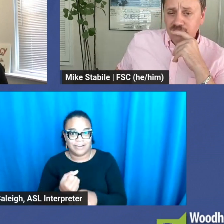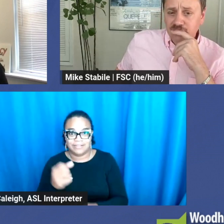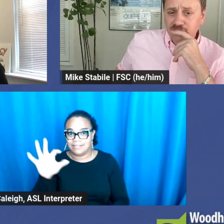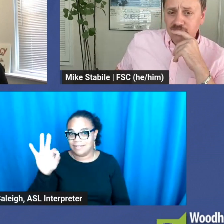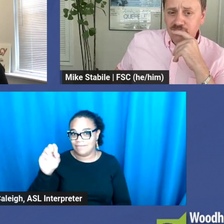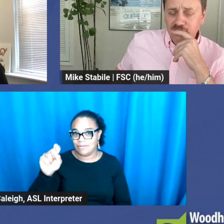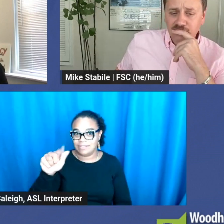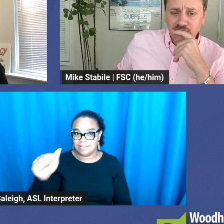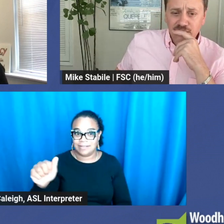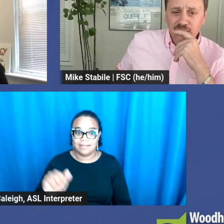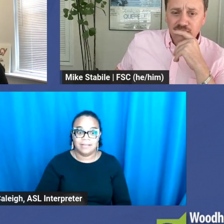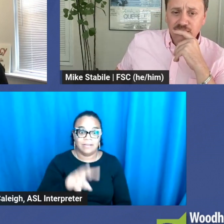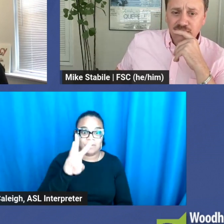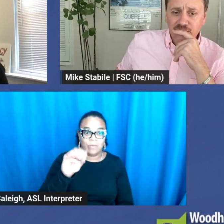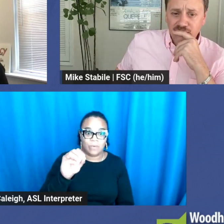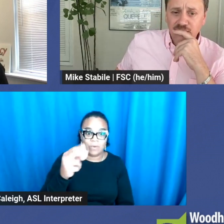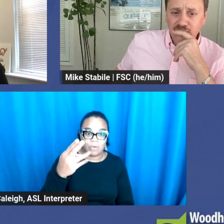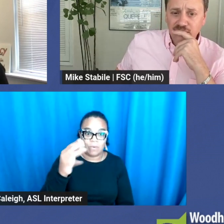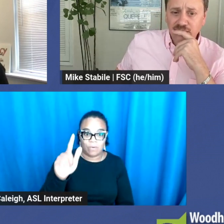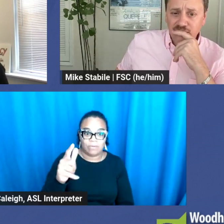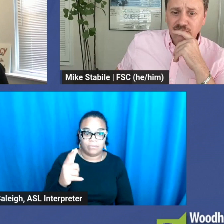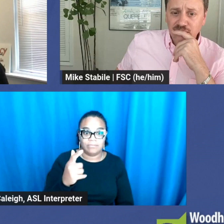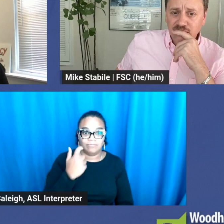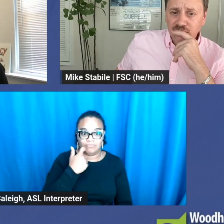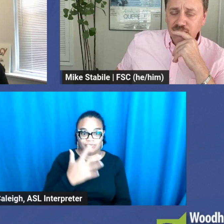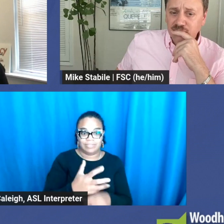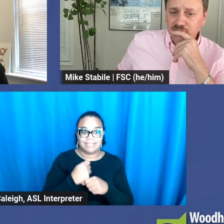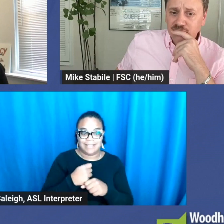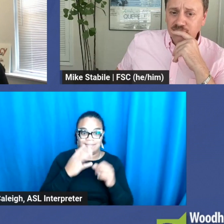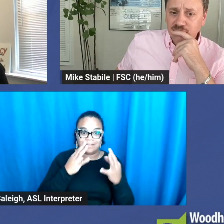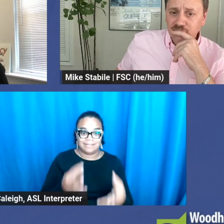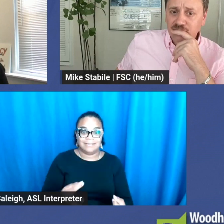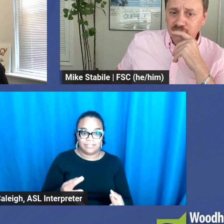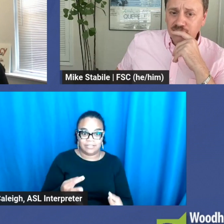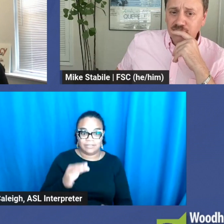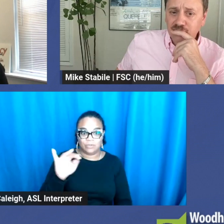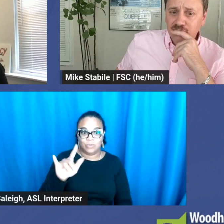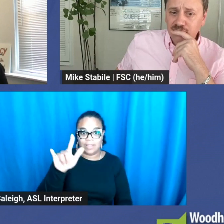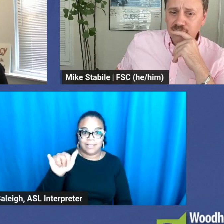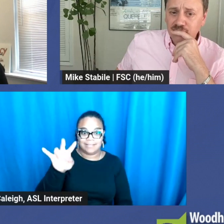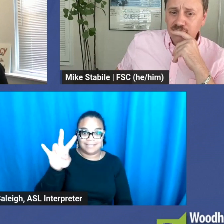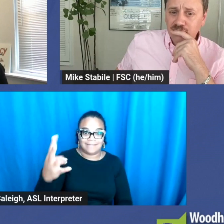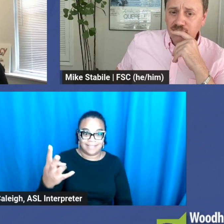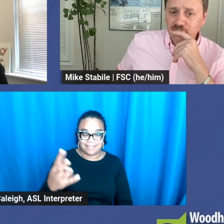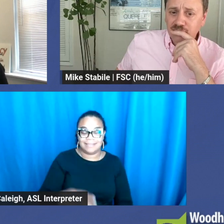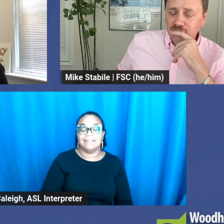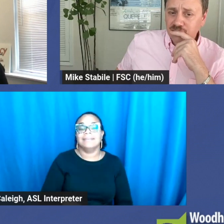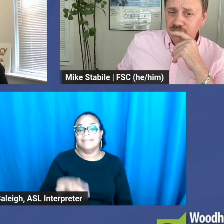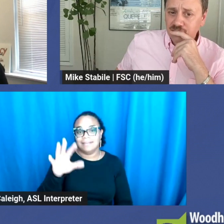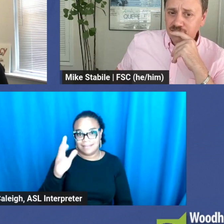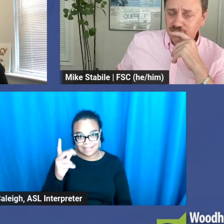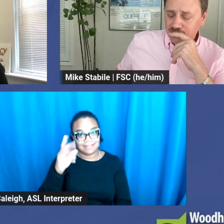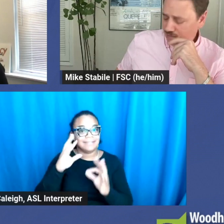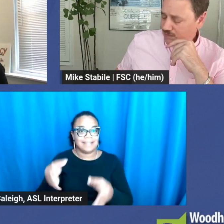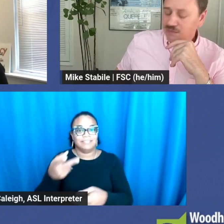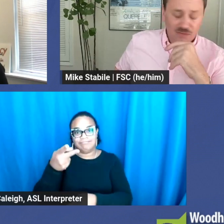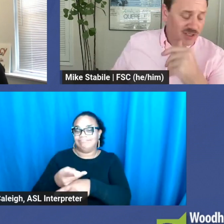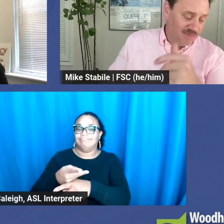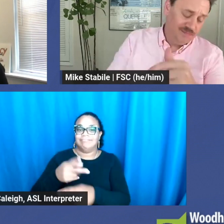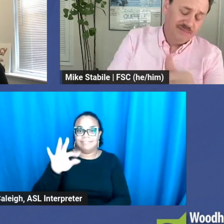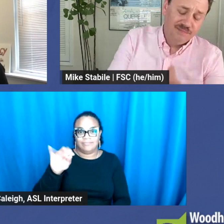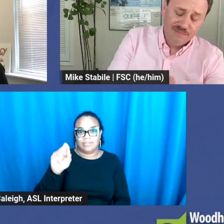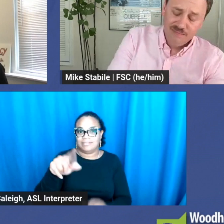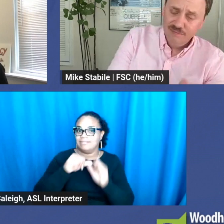Woodhull received our decision July 7th, and FOSTA was upheld. So it would be really great to not have to rely on the